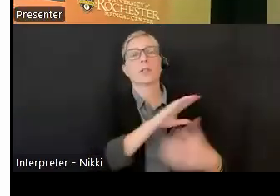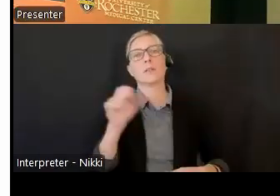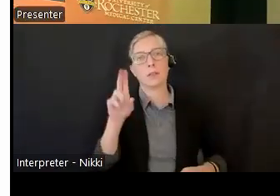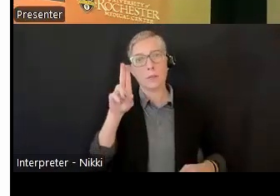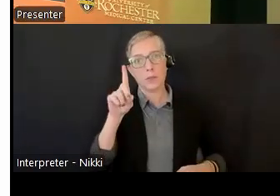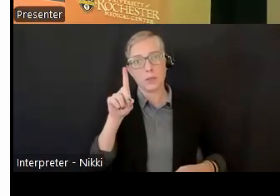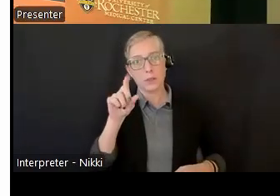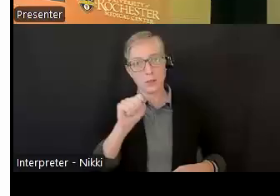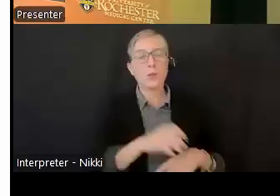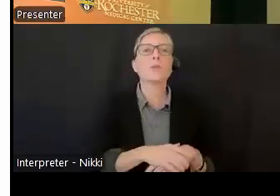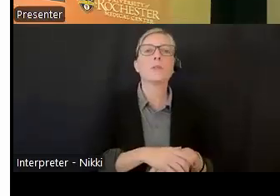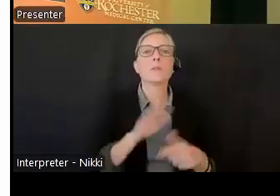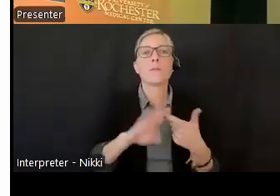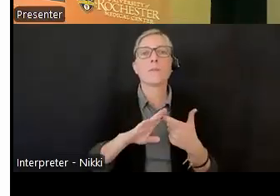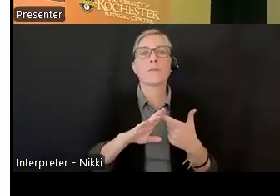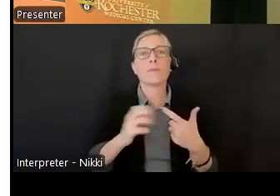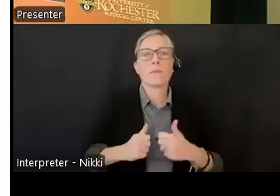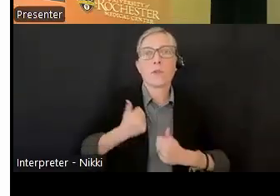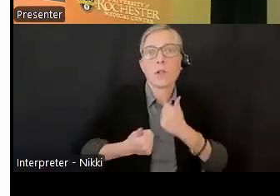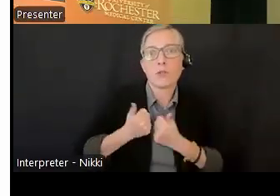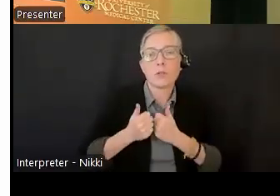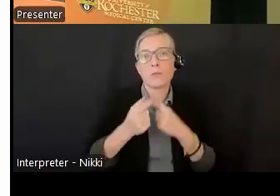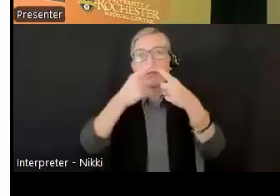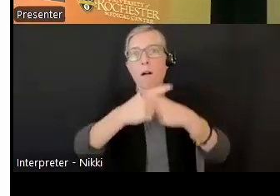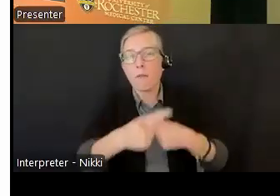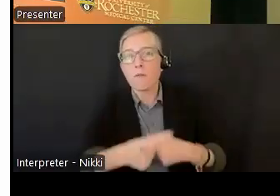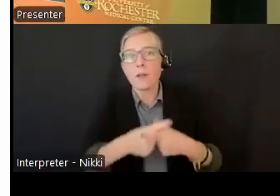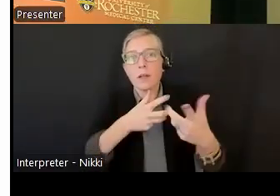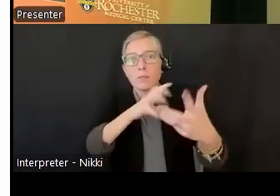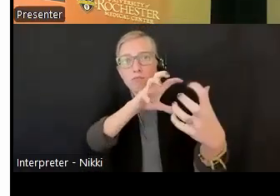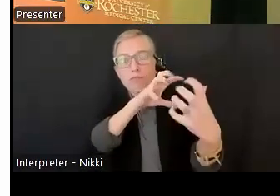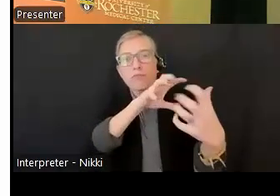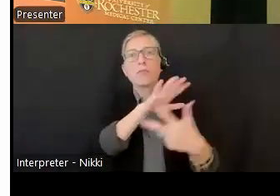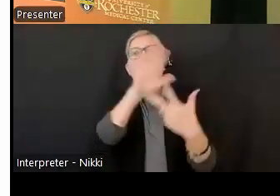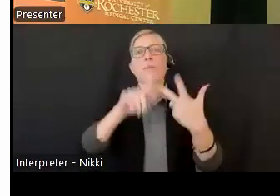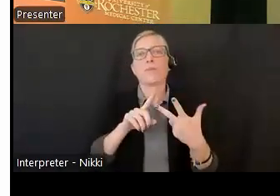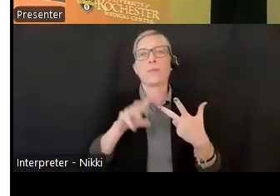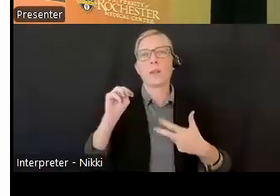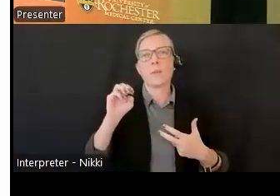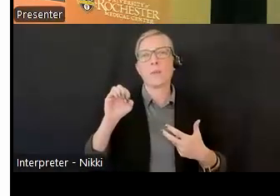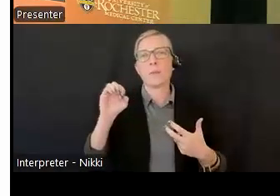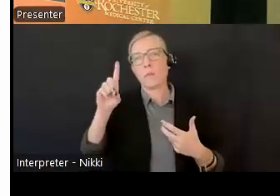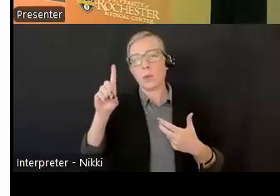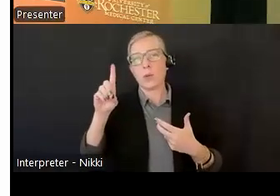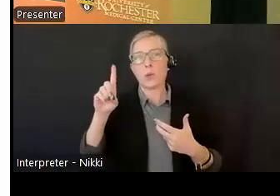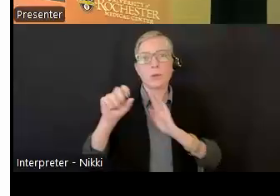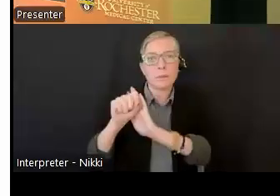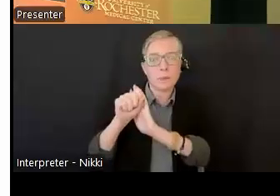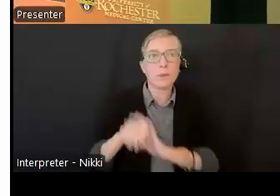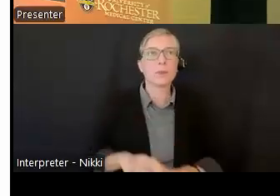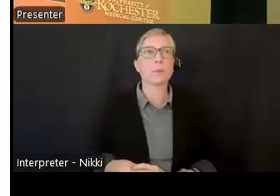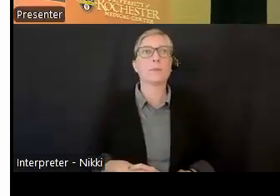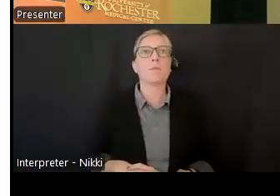and conflict, as well as negative mood symptoms. So within this platform, there are 12